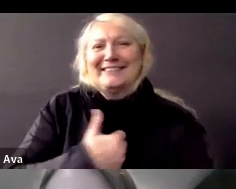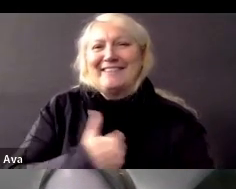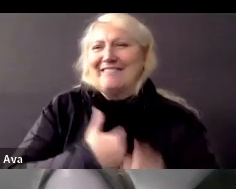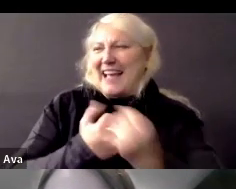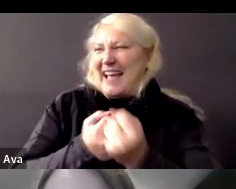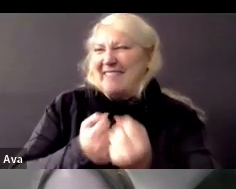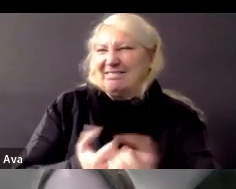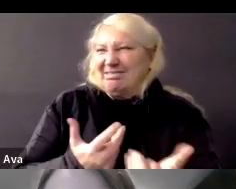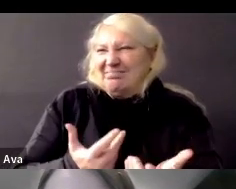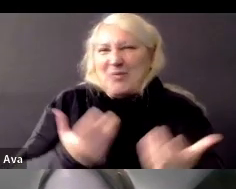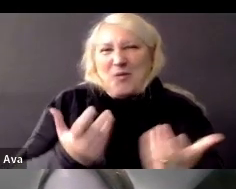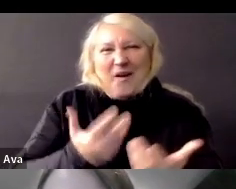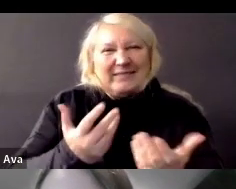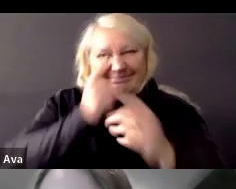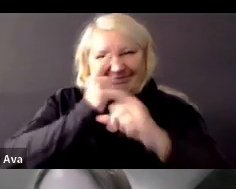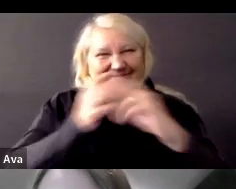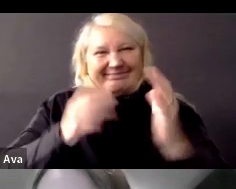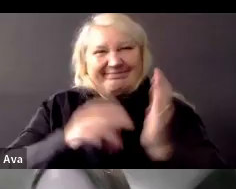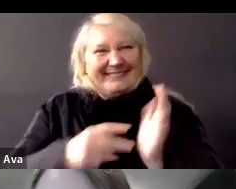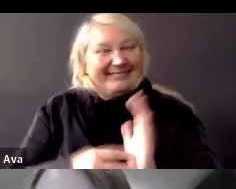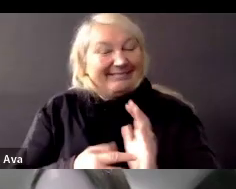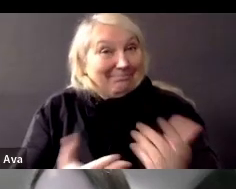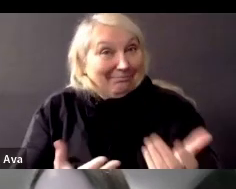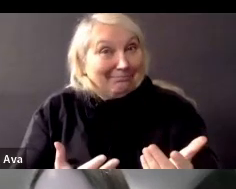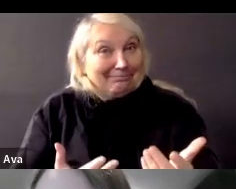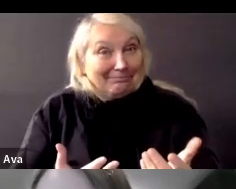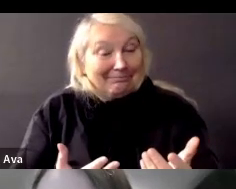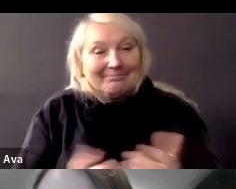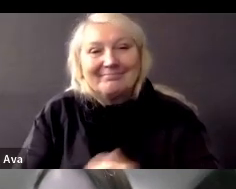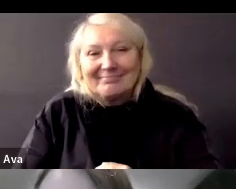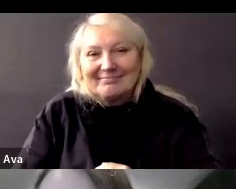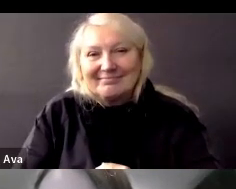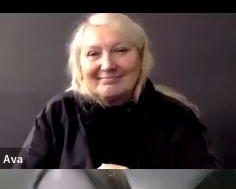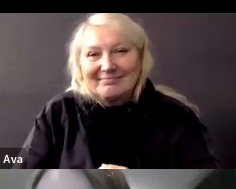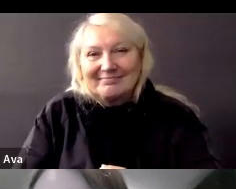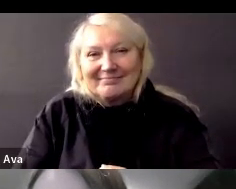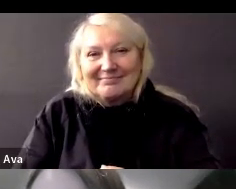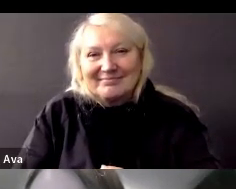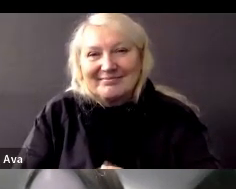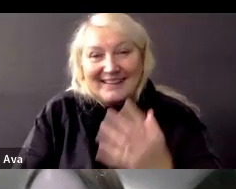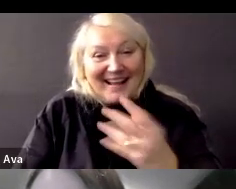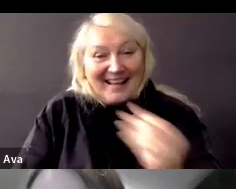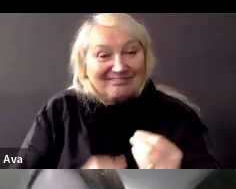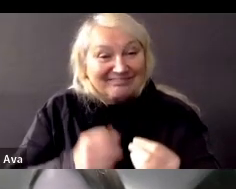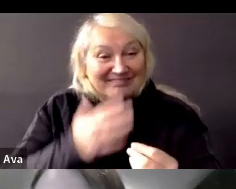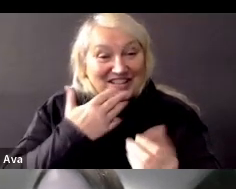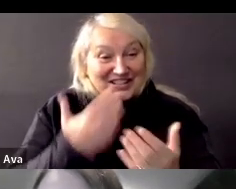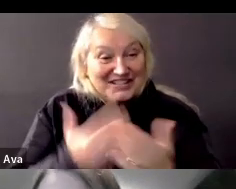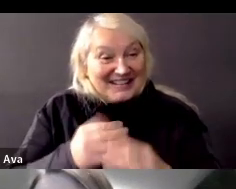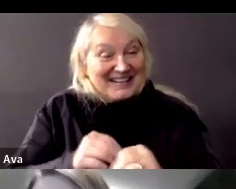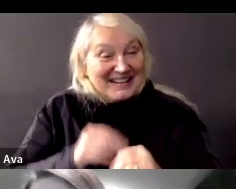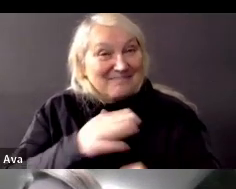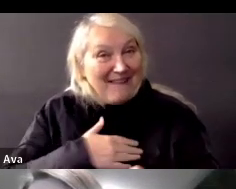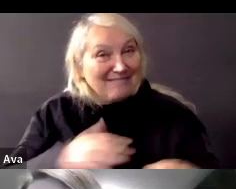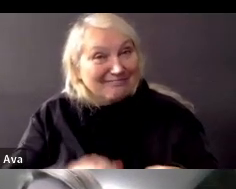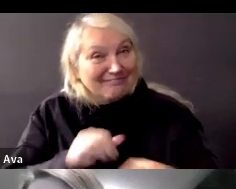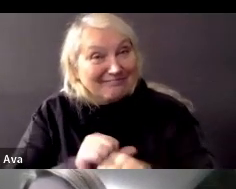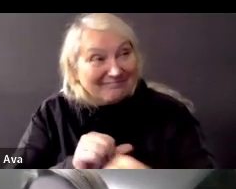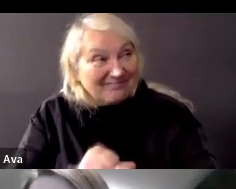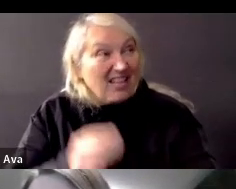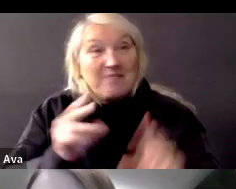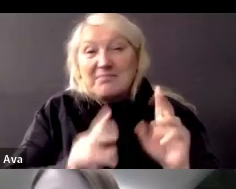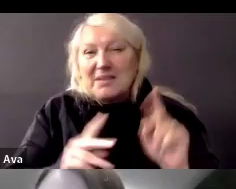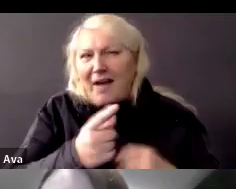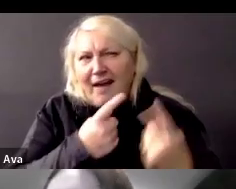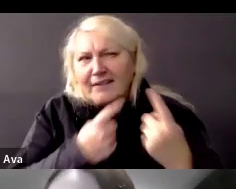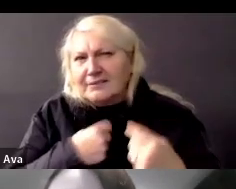is? And uh, even through my work, people are asking about committees I'm on